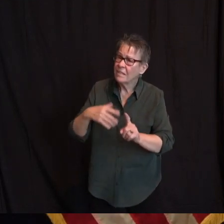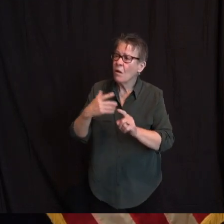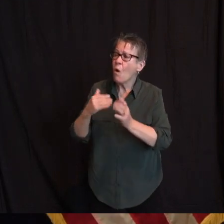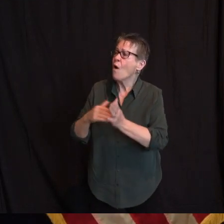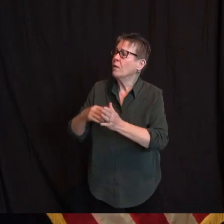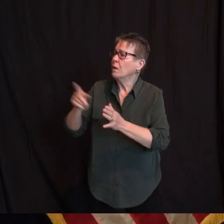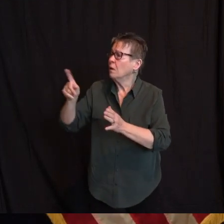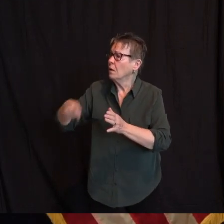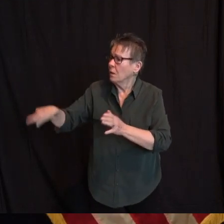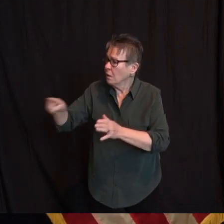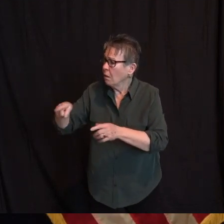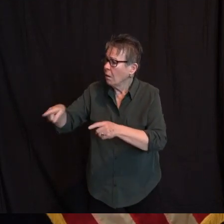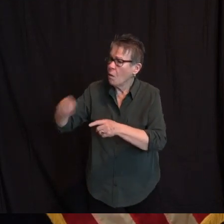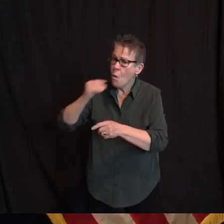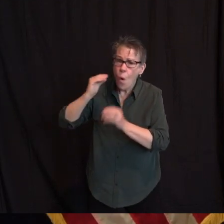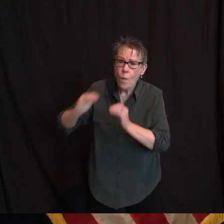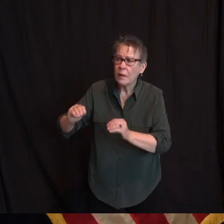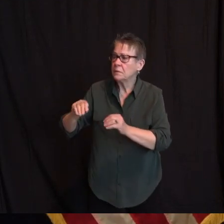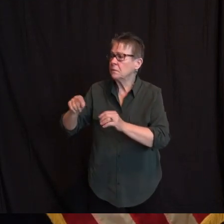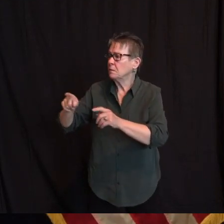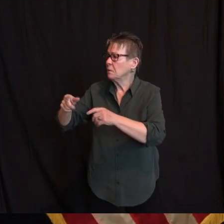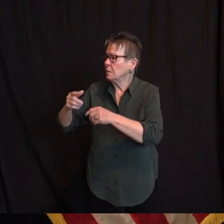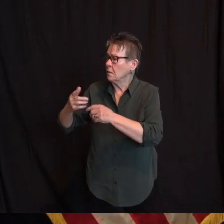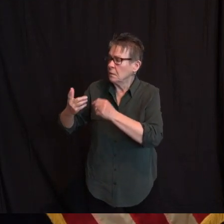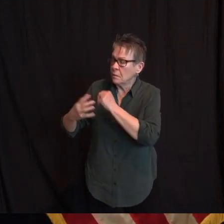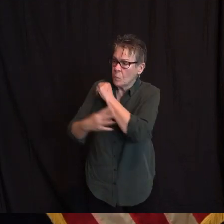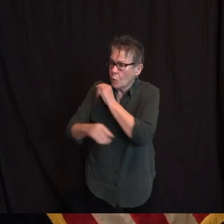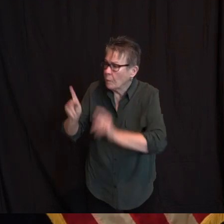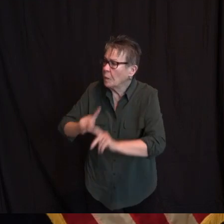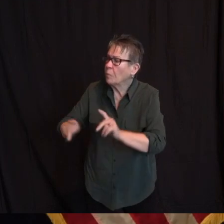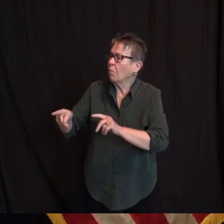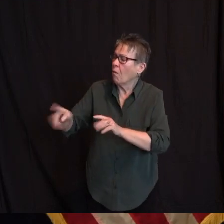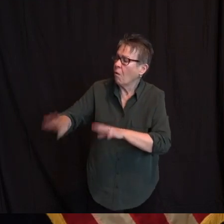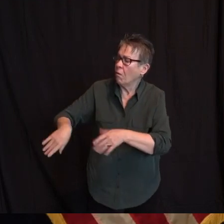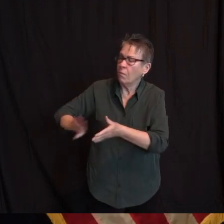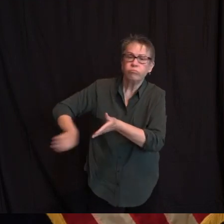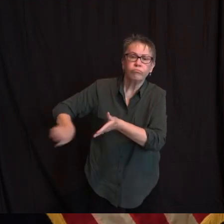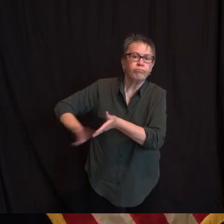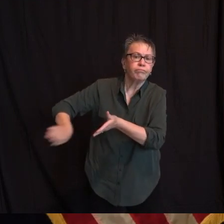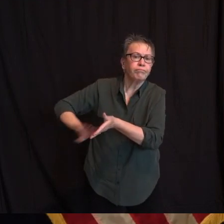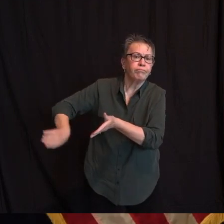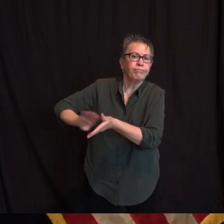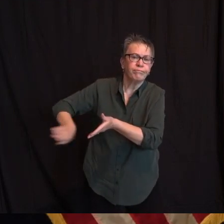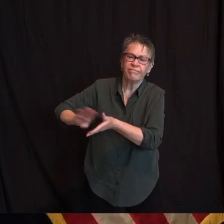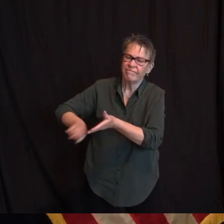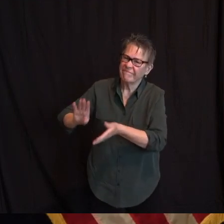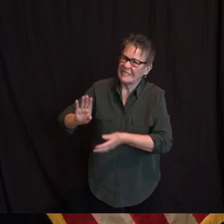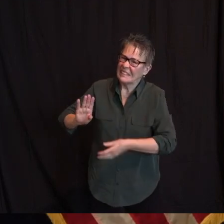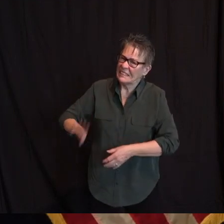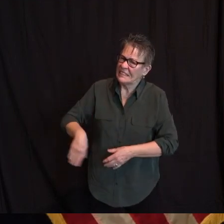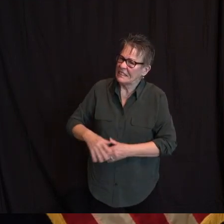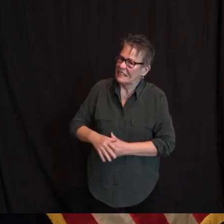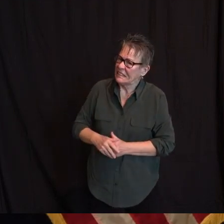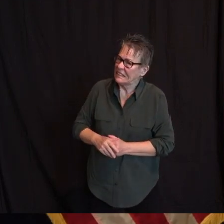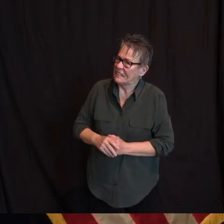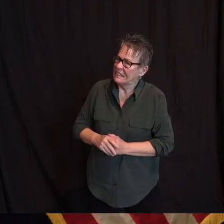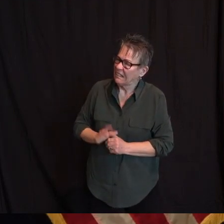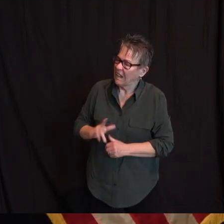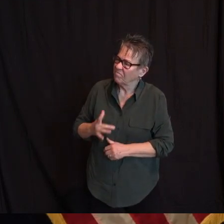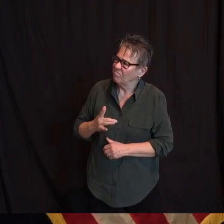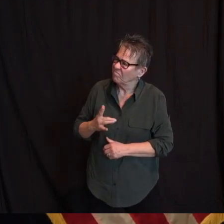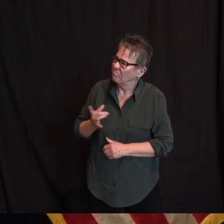in particular. And again, with the early data has been specific as it relates to the disproportionate representation of